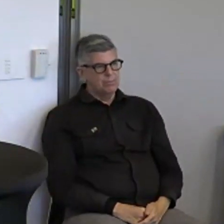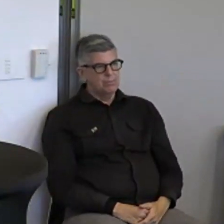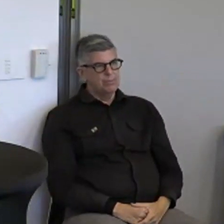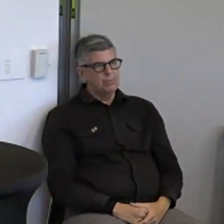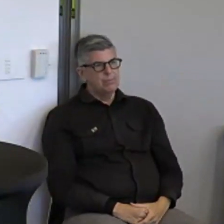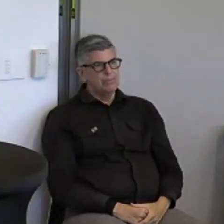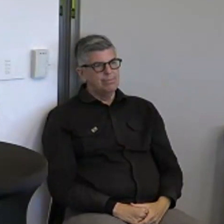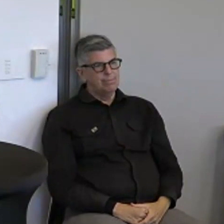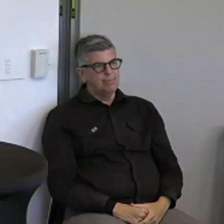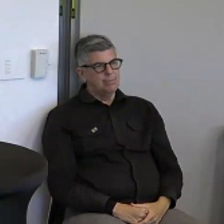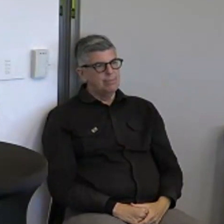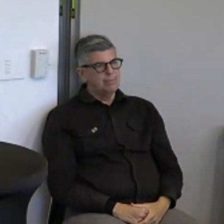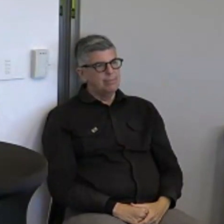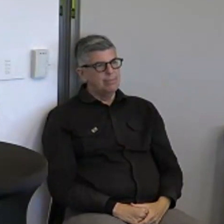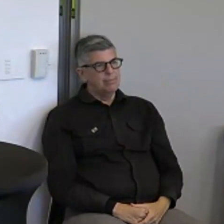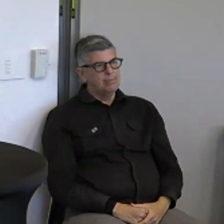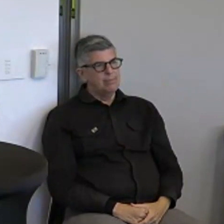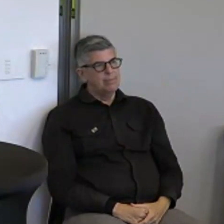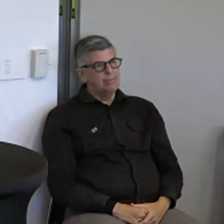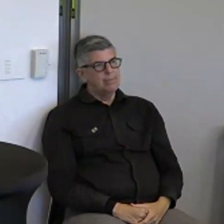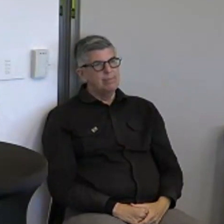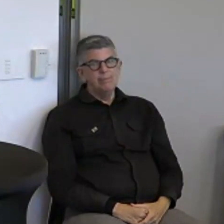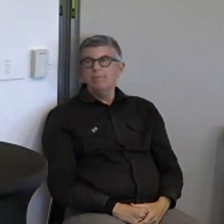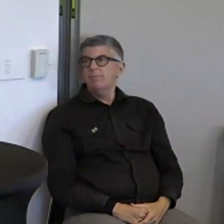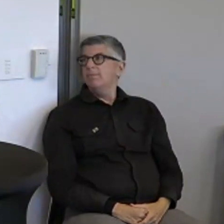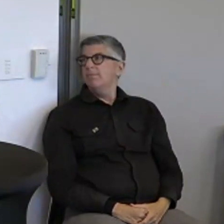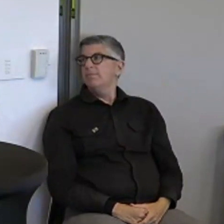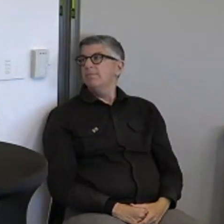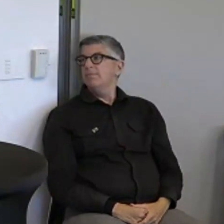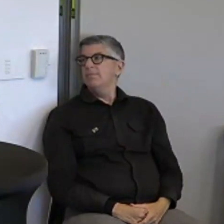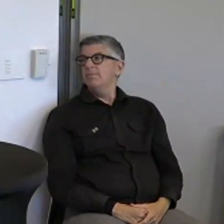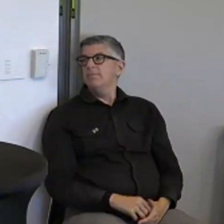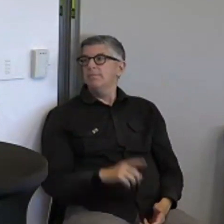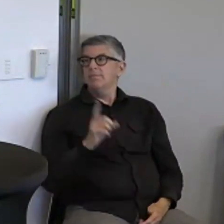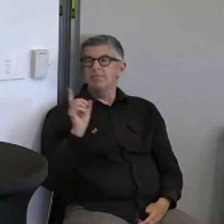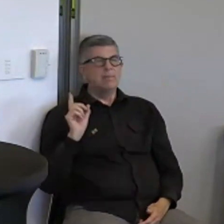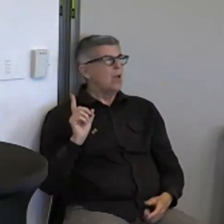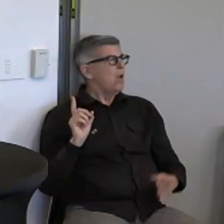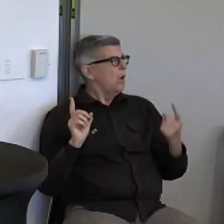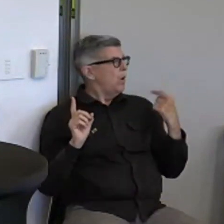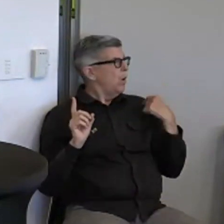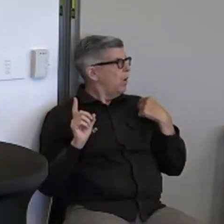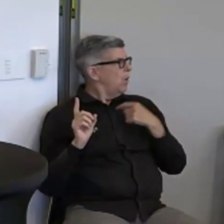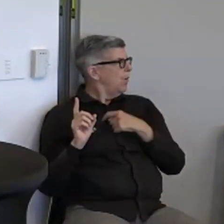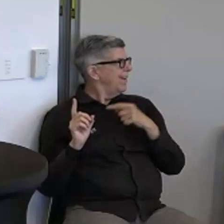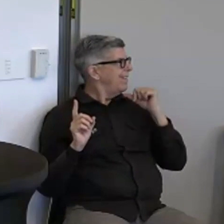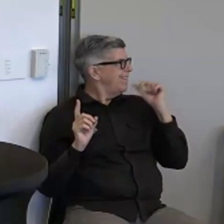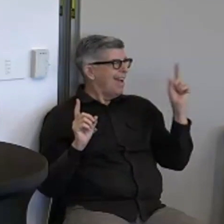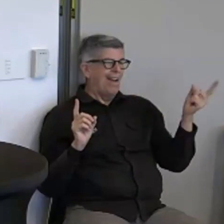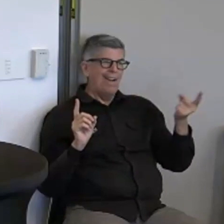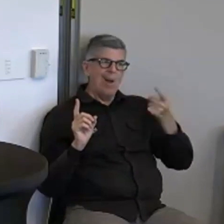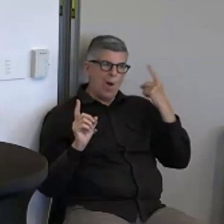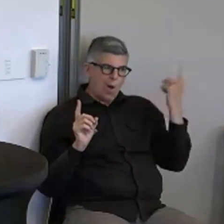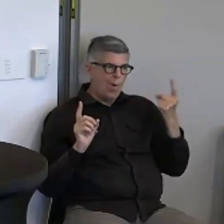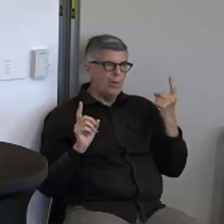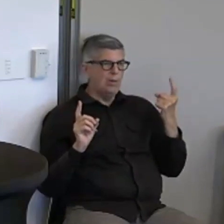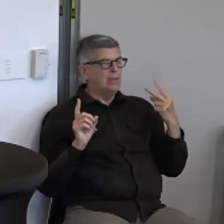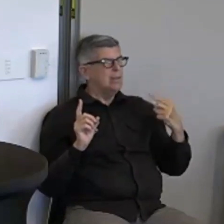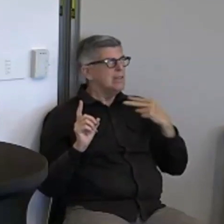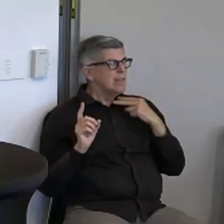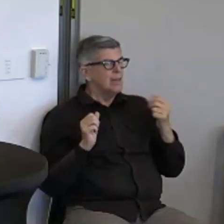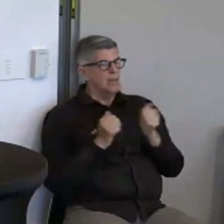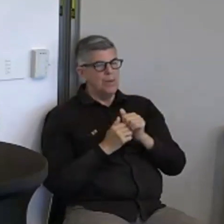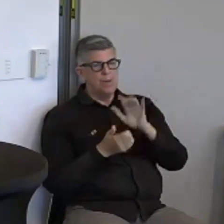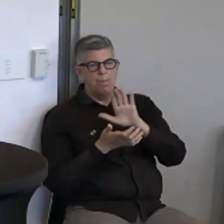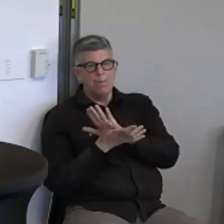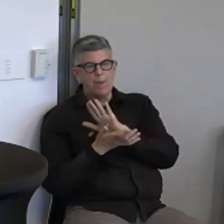You want to talk about that, Chancey? So we're not forever tied to hard copy paper as a medium.